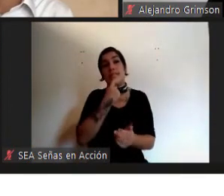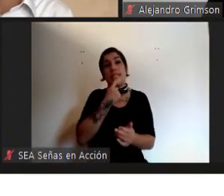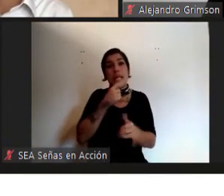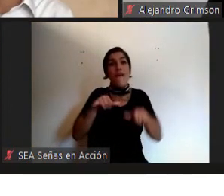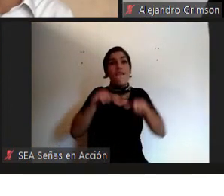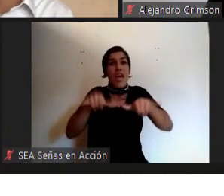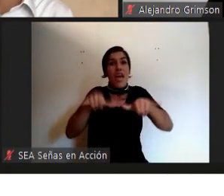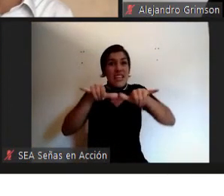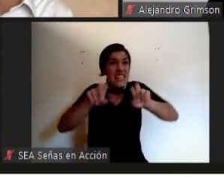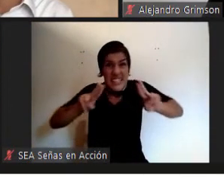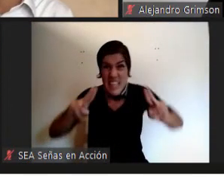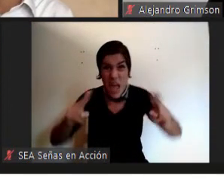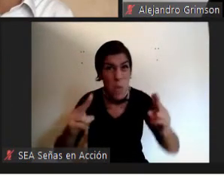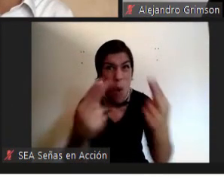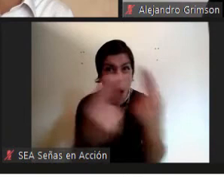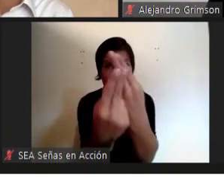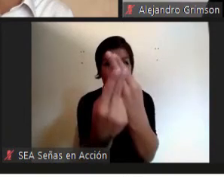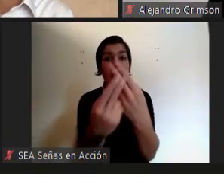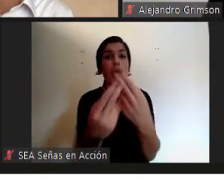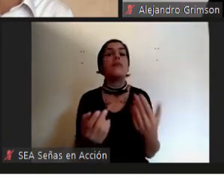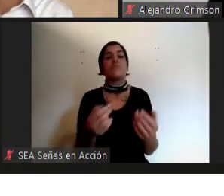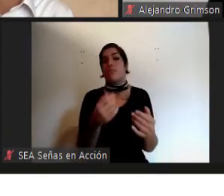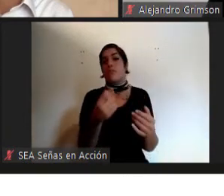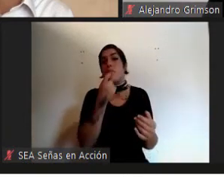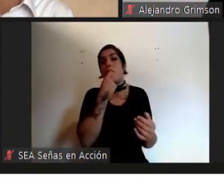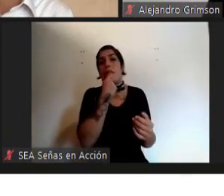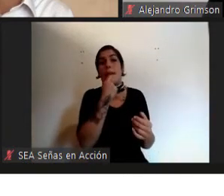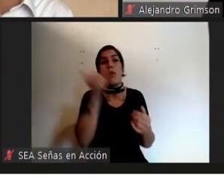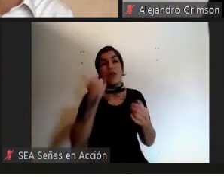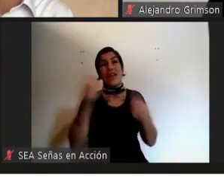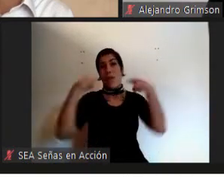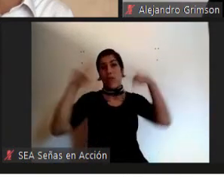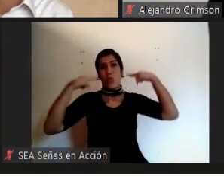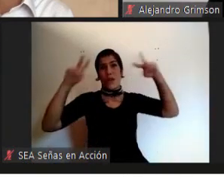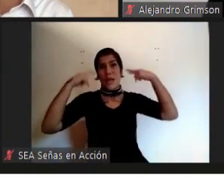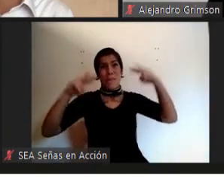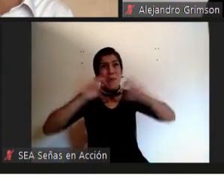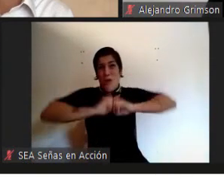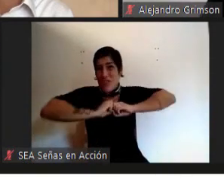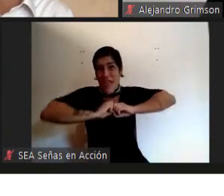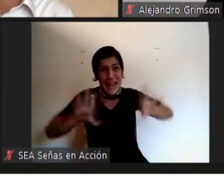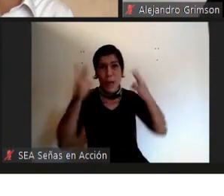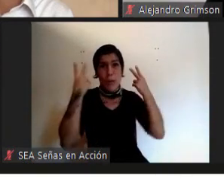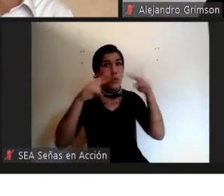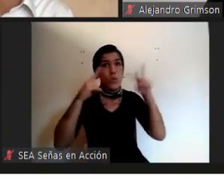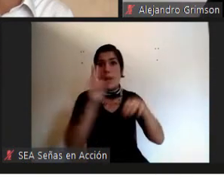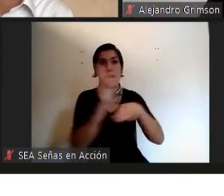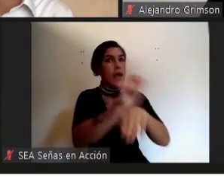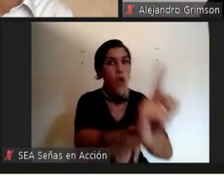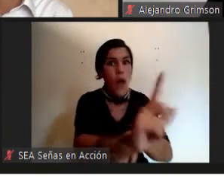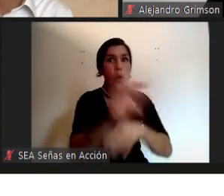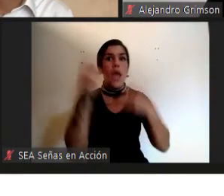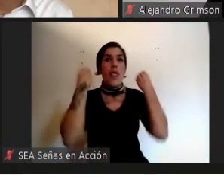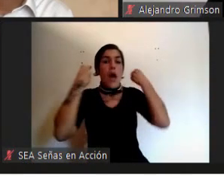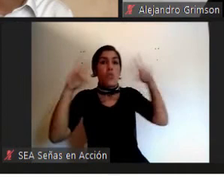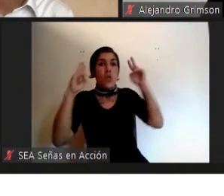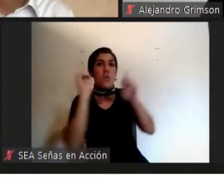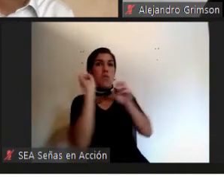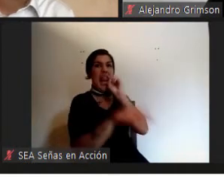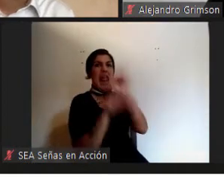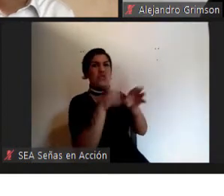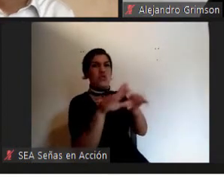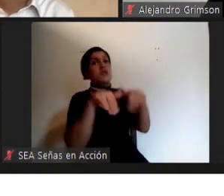everything dies. It will die because of tourism or without tourism. So how will we manage to combine all these things